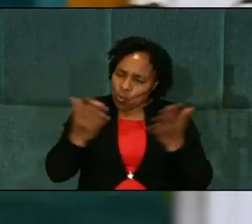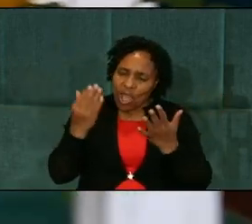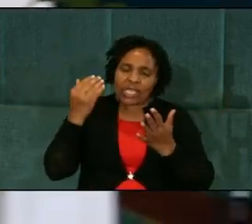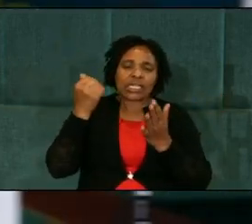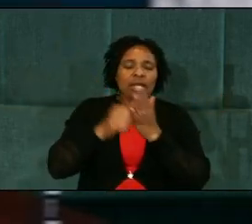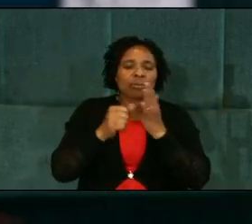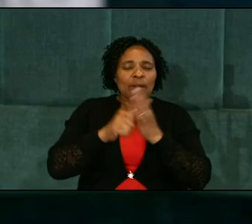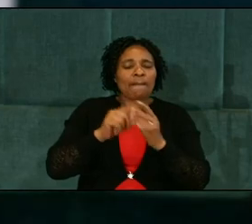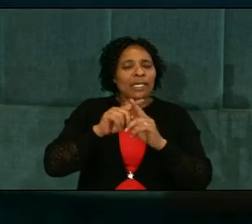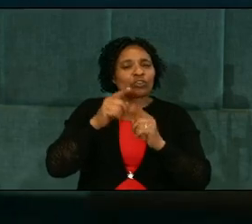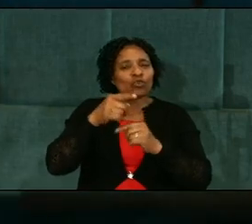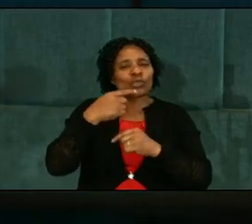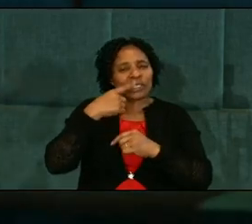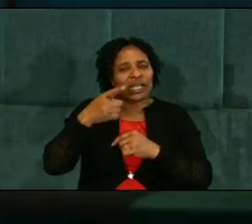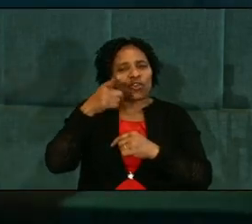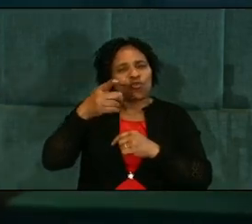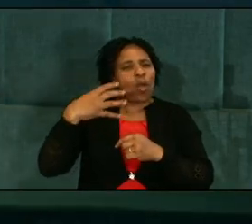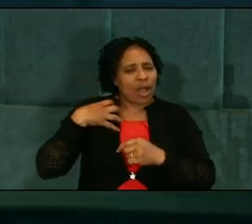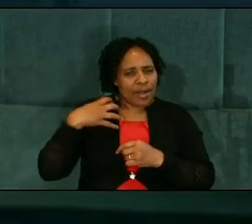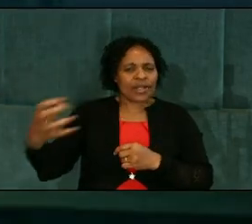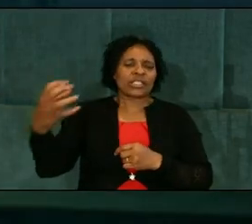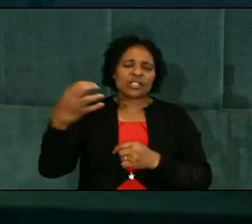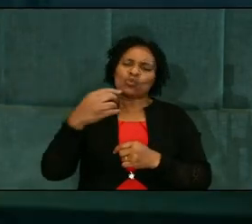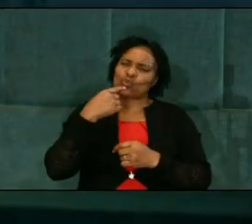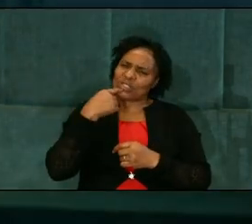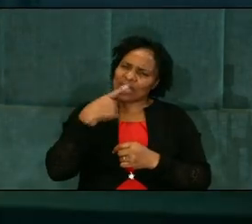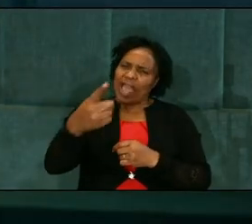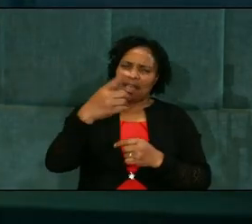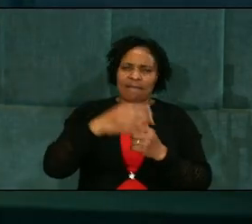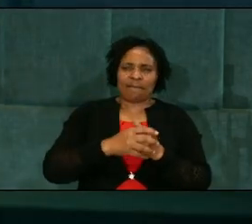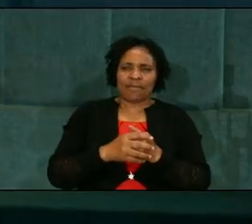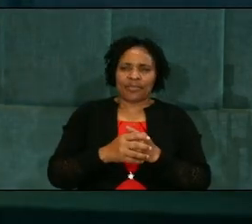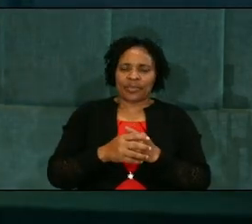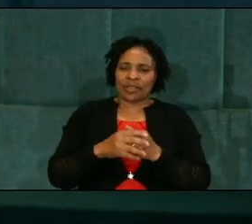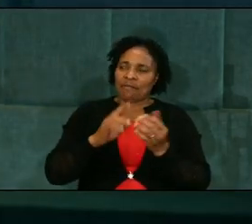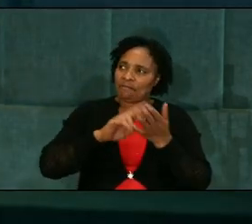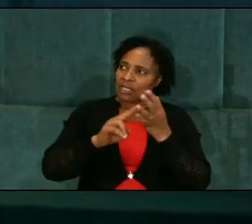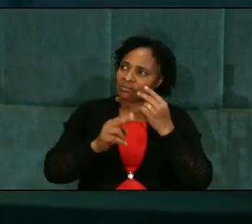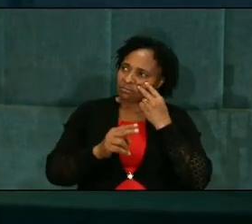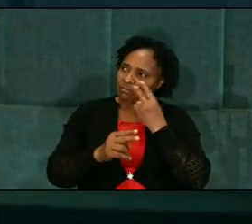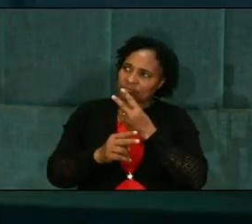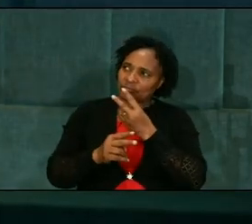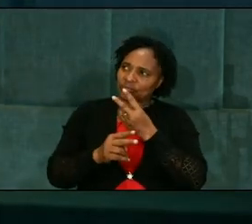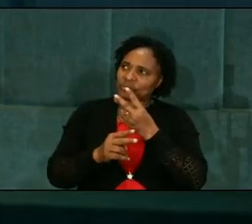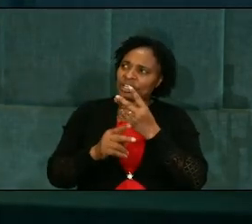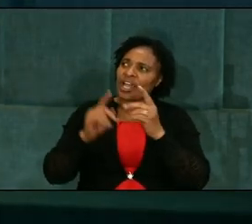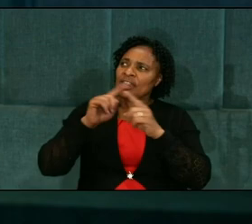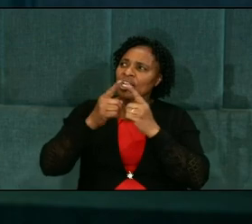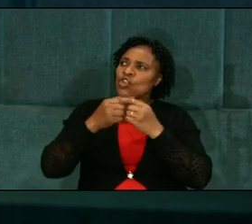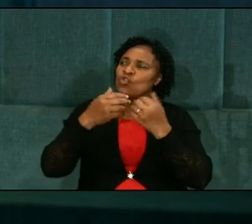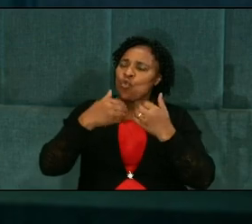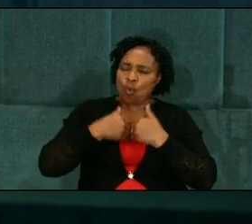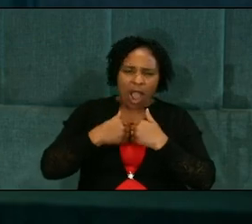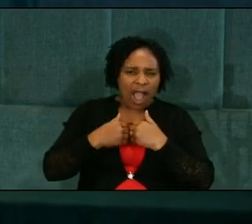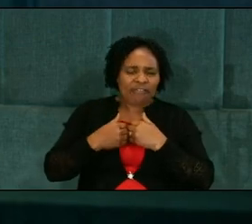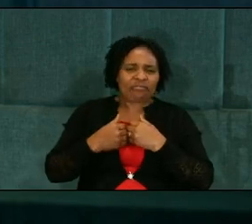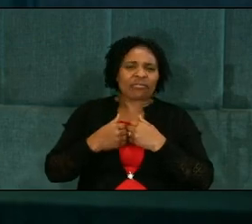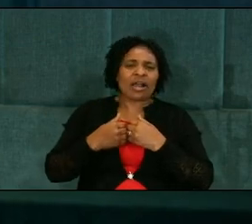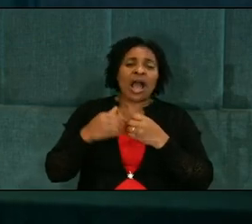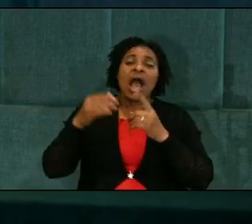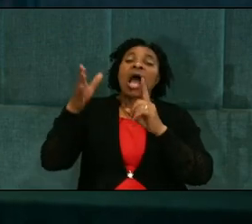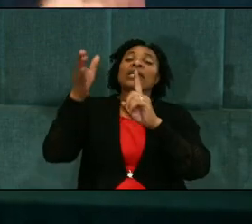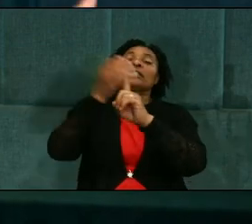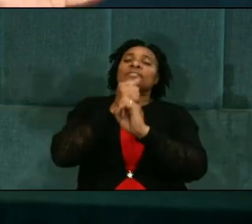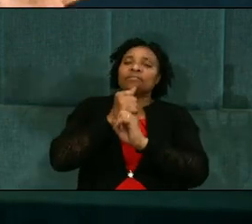you are rich. You say so. Well, go look at the text. And you have acquired wealth and do not